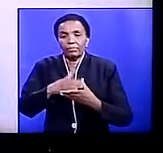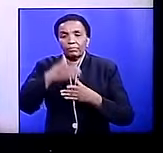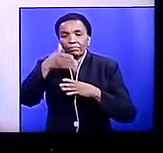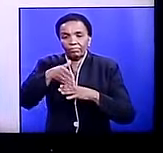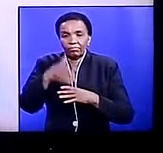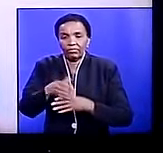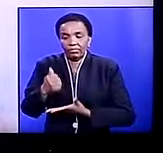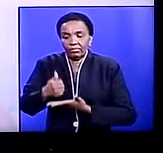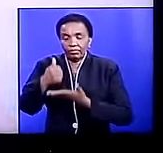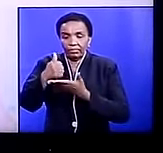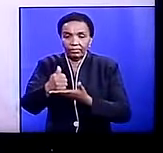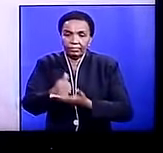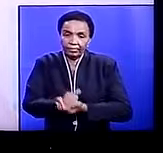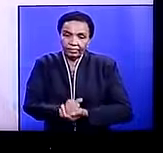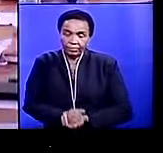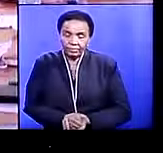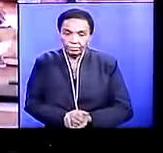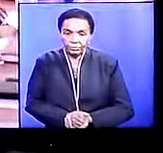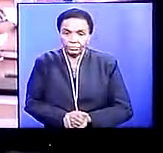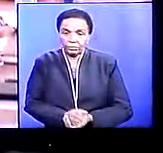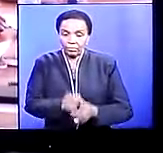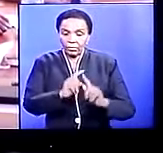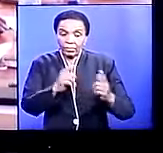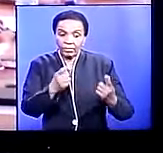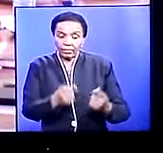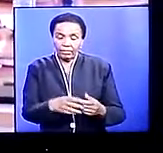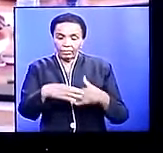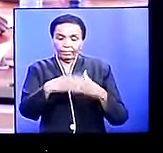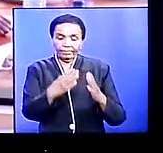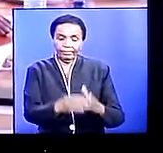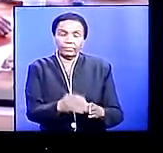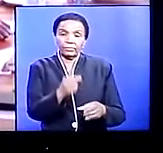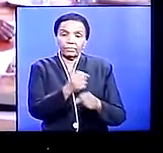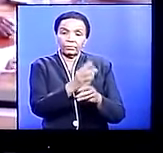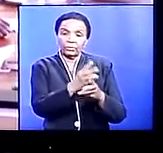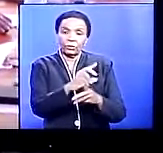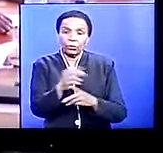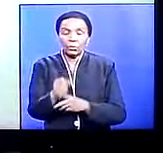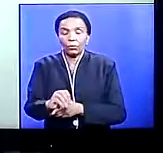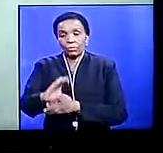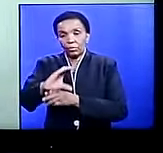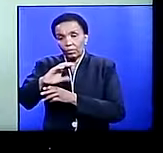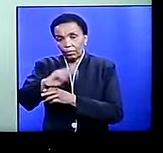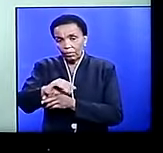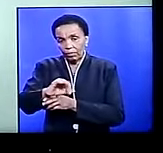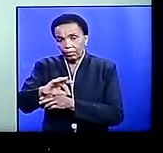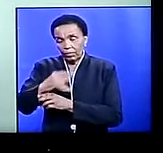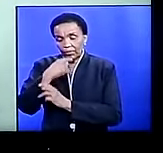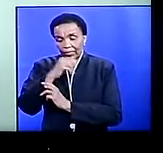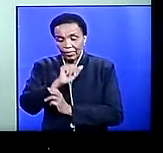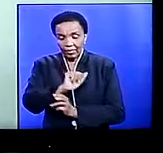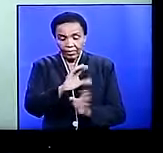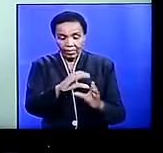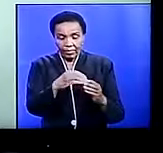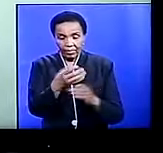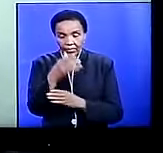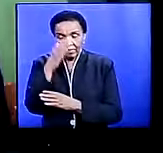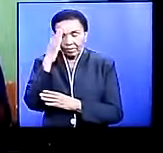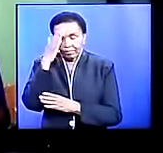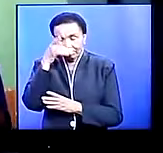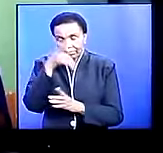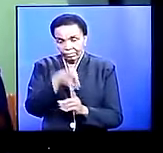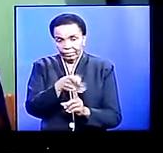prescription, amongst others. However, the coordinator of the course, Nyashacha Gandura, said his company aims at